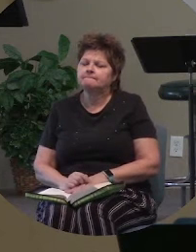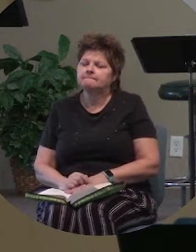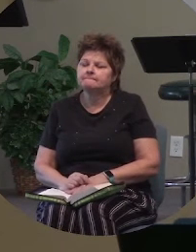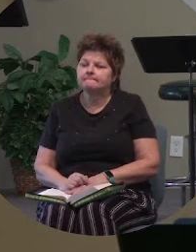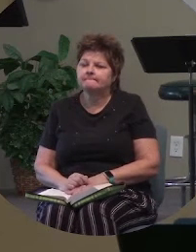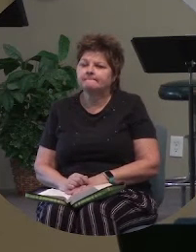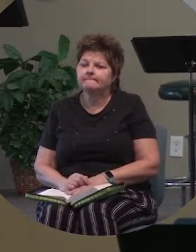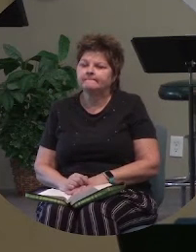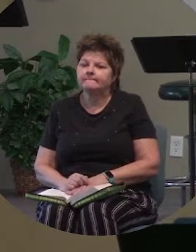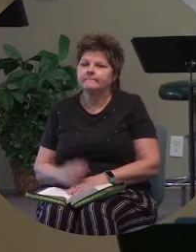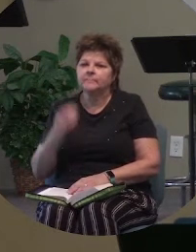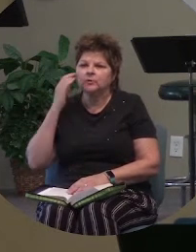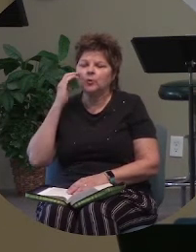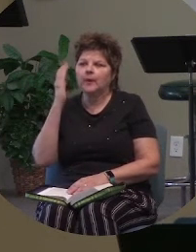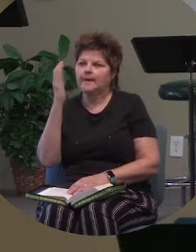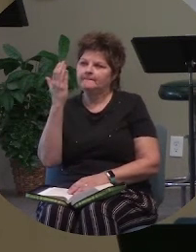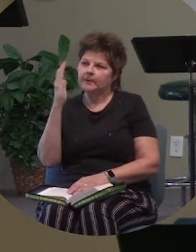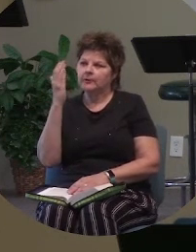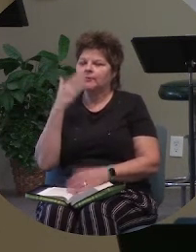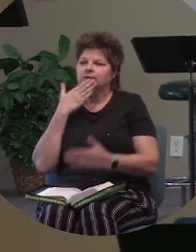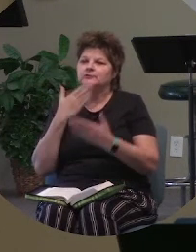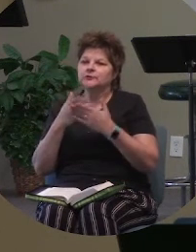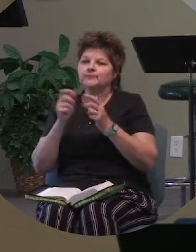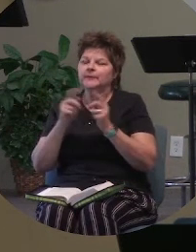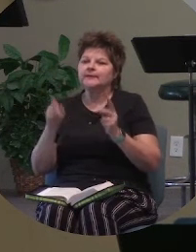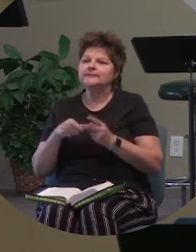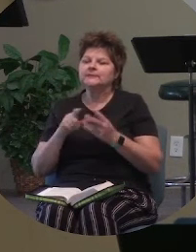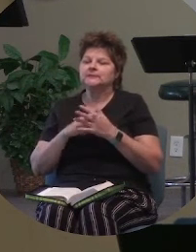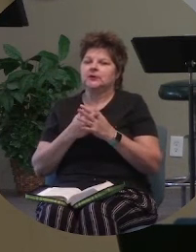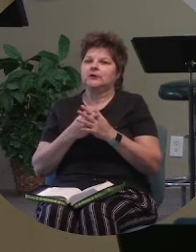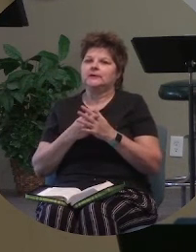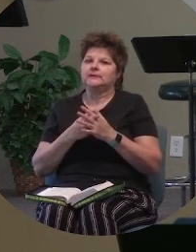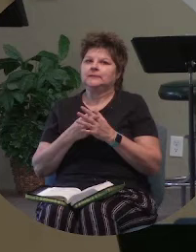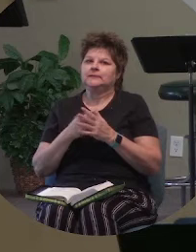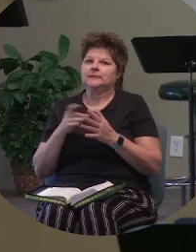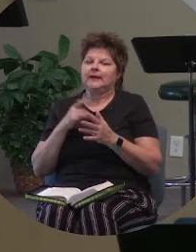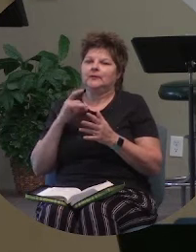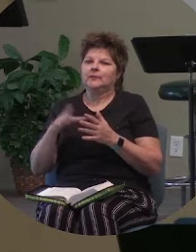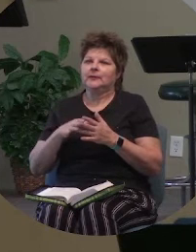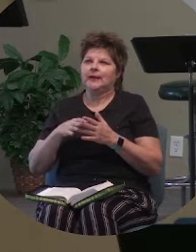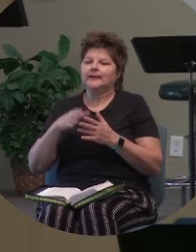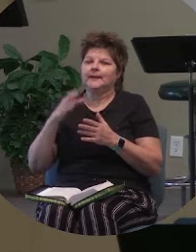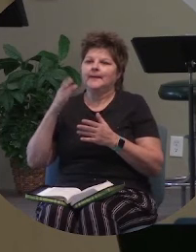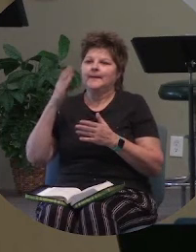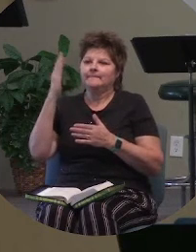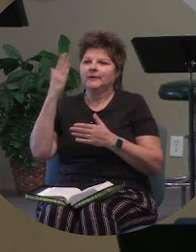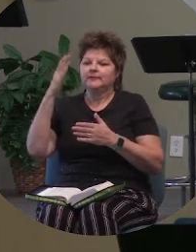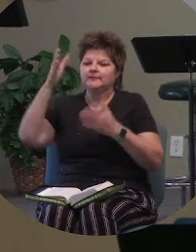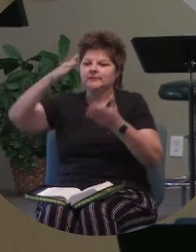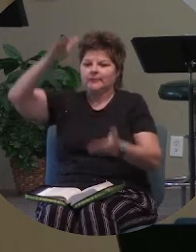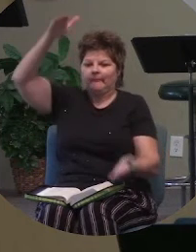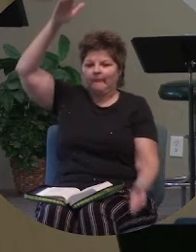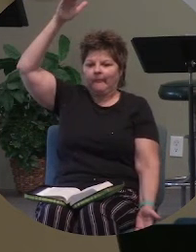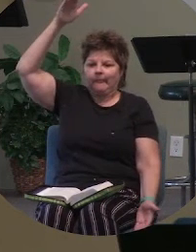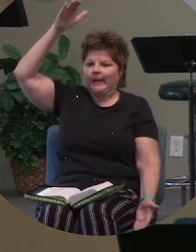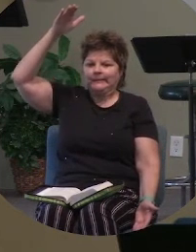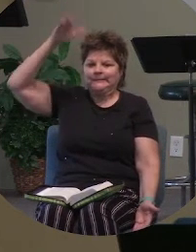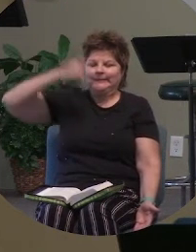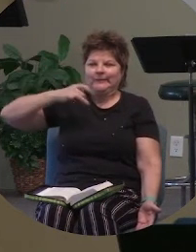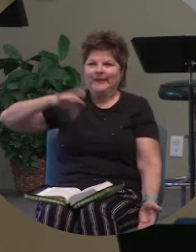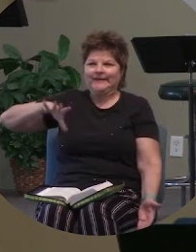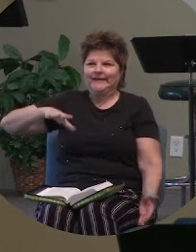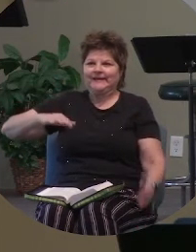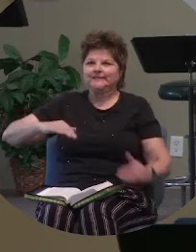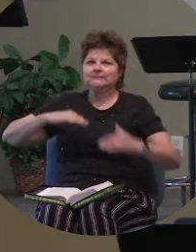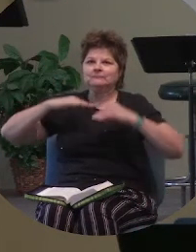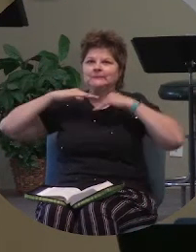I mean, you know, a mirror is a good place to start. I don't like full-length mirrors. I like the ones that just get this.